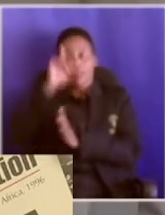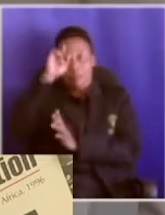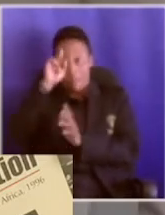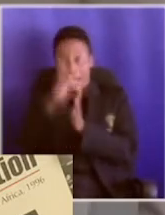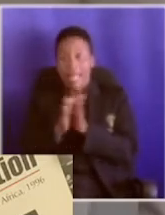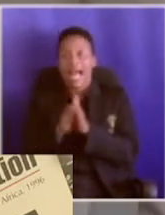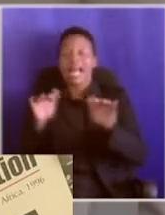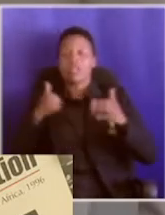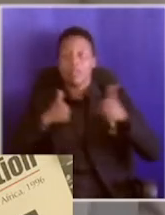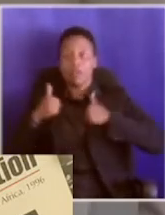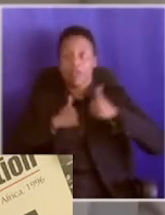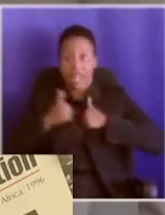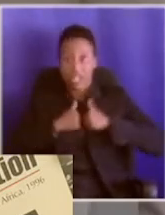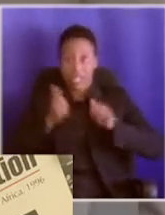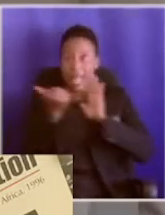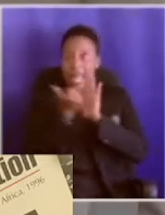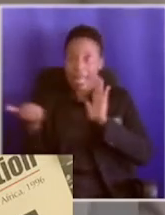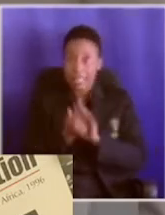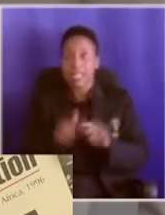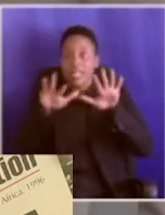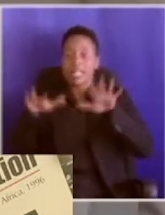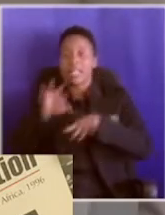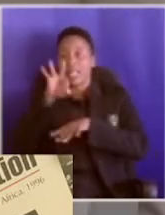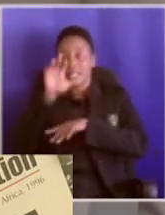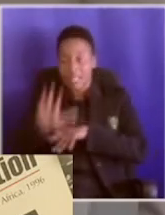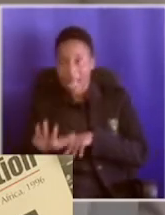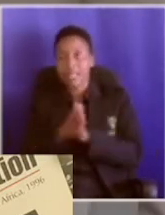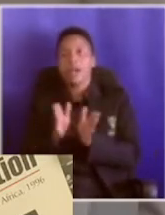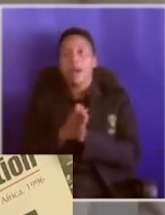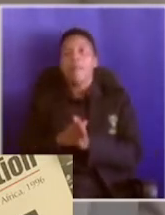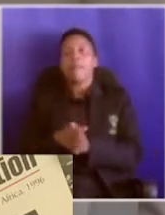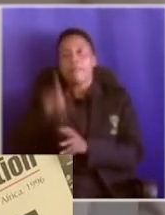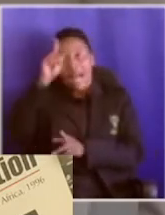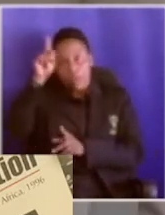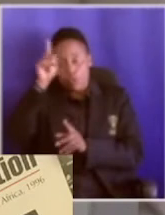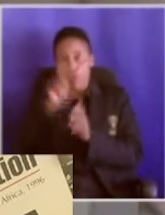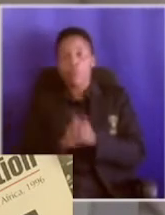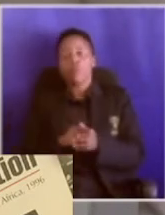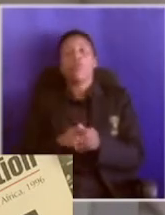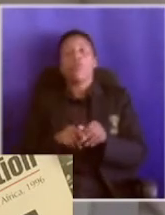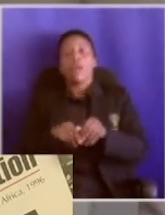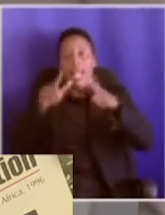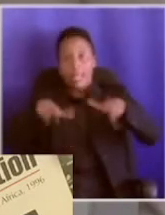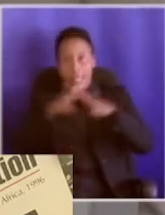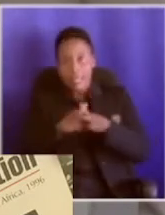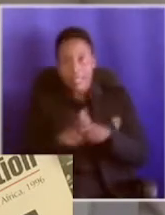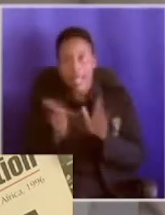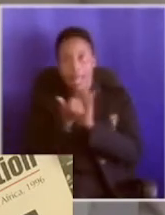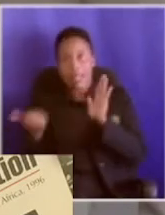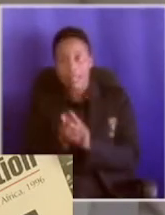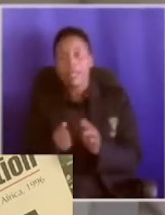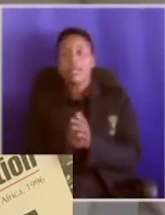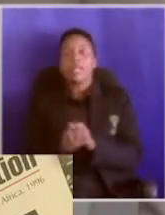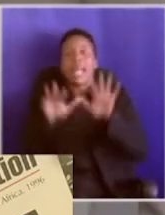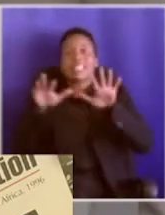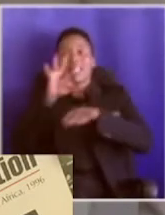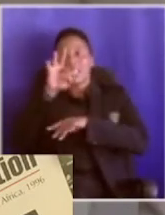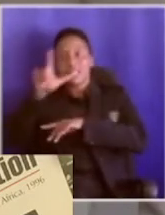the 1939 Bantu Trust and Land Act, the 1937 Marketing Act,